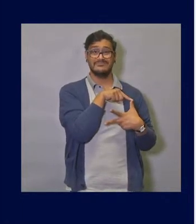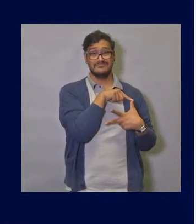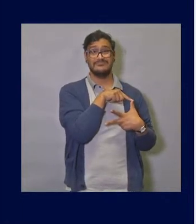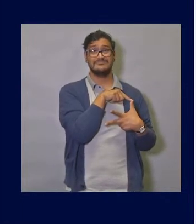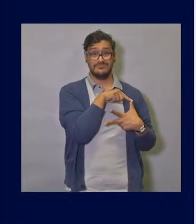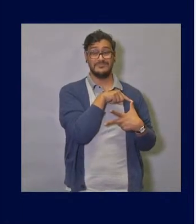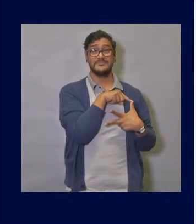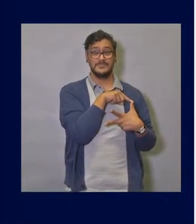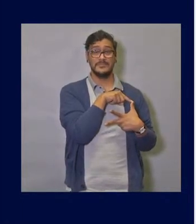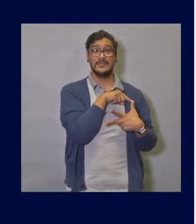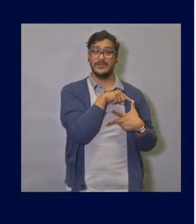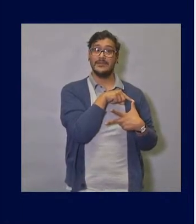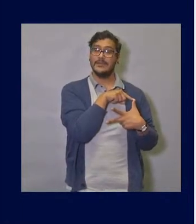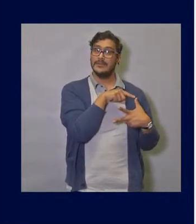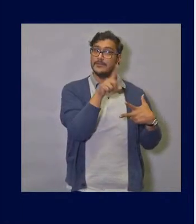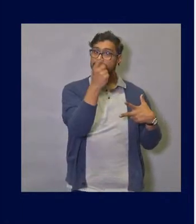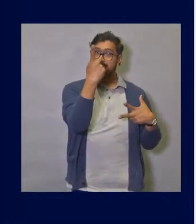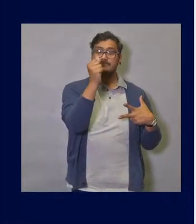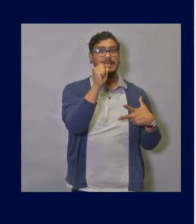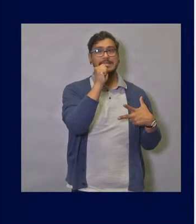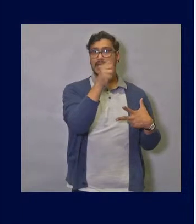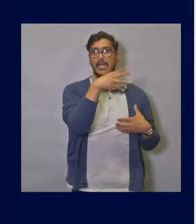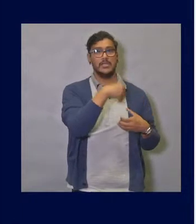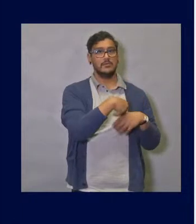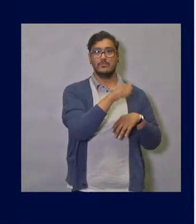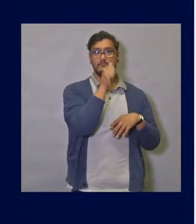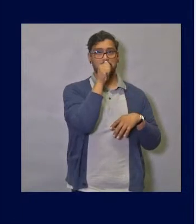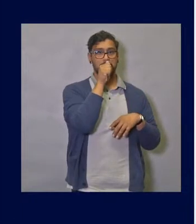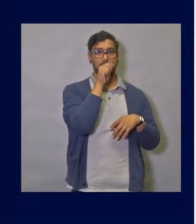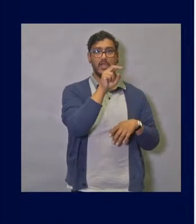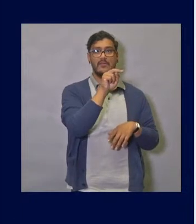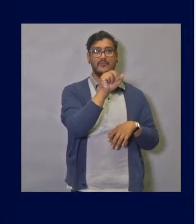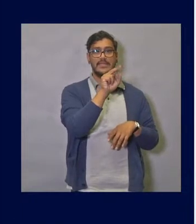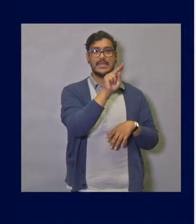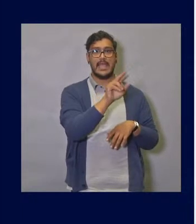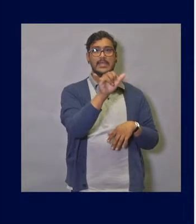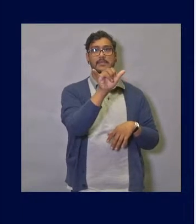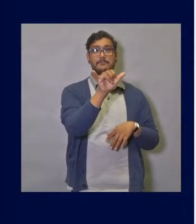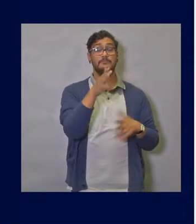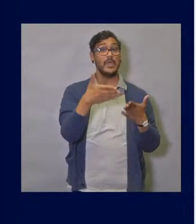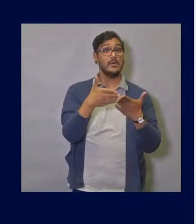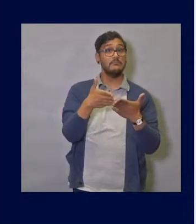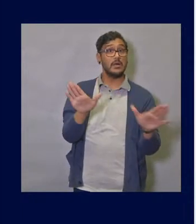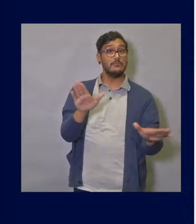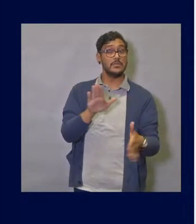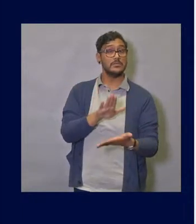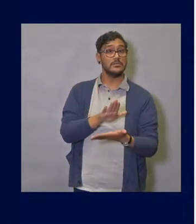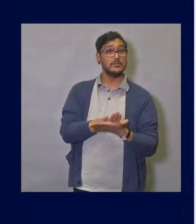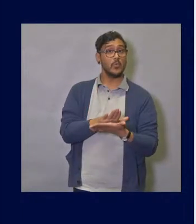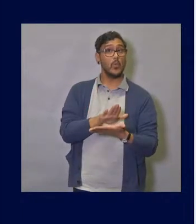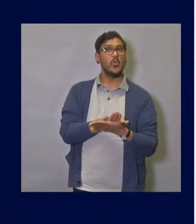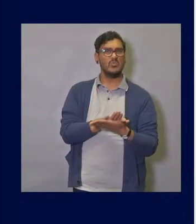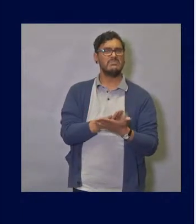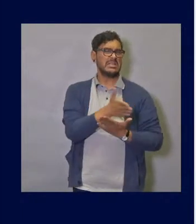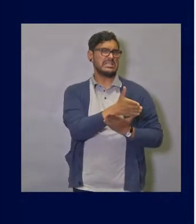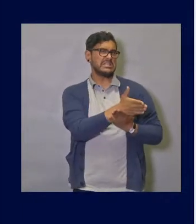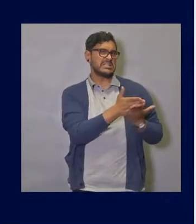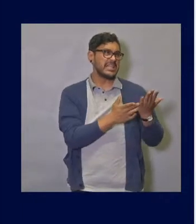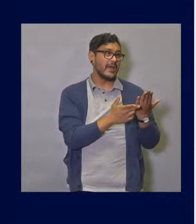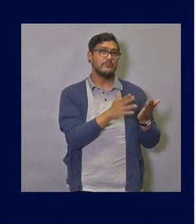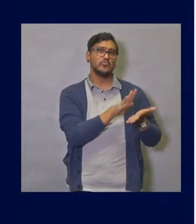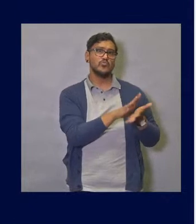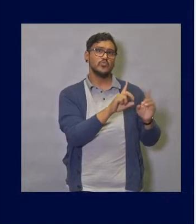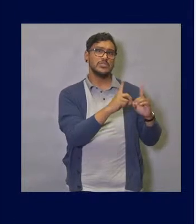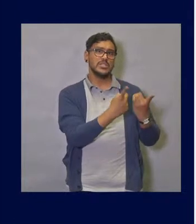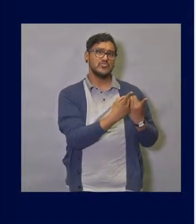I want to note this does not include private nannies. For public schools, select school districts may be operating their